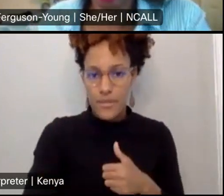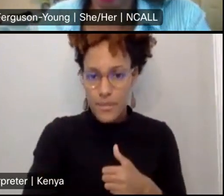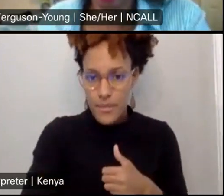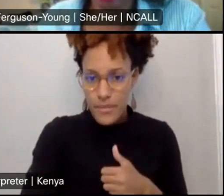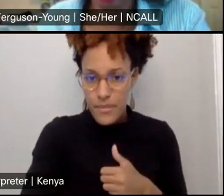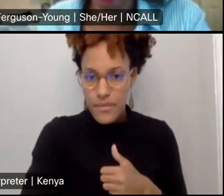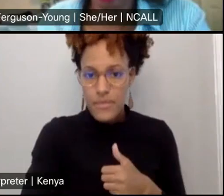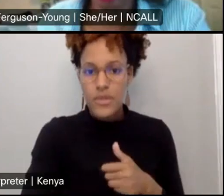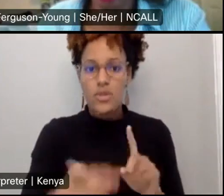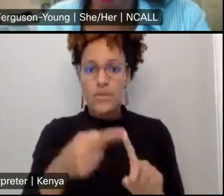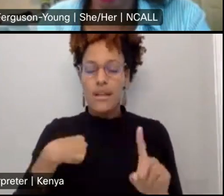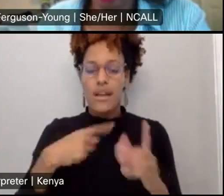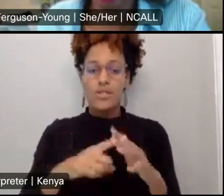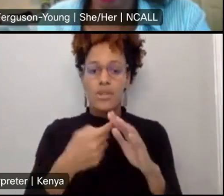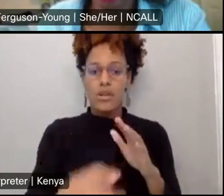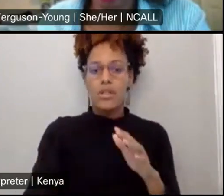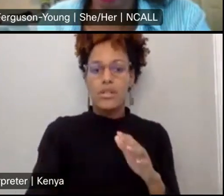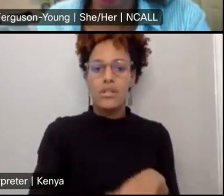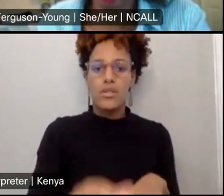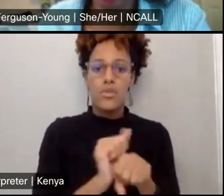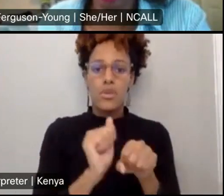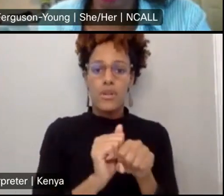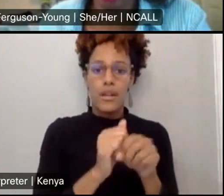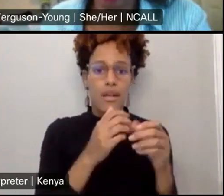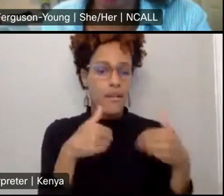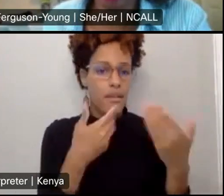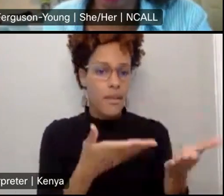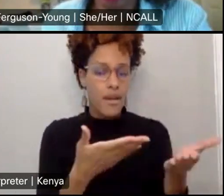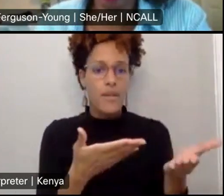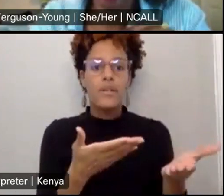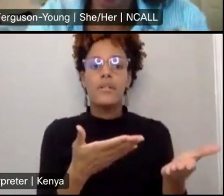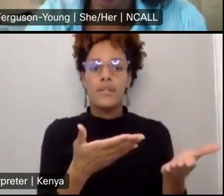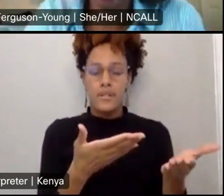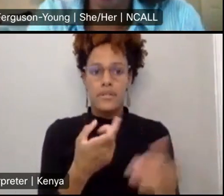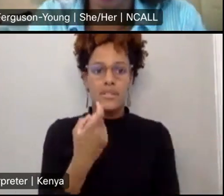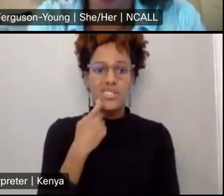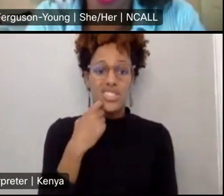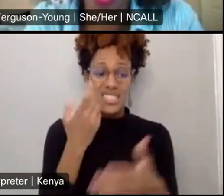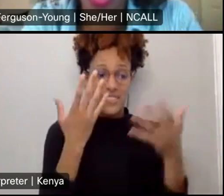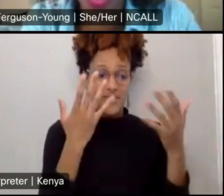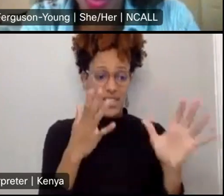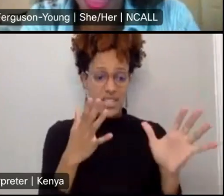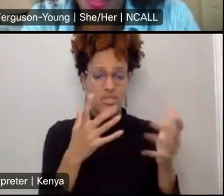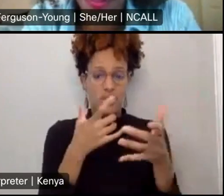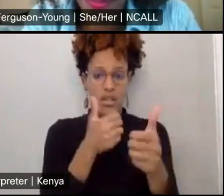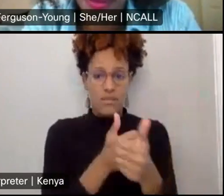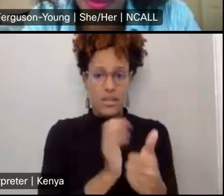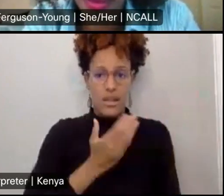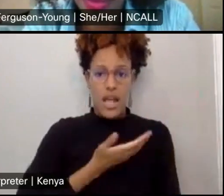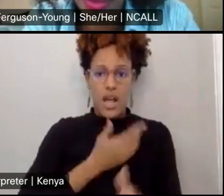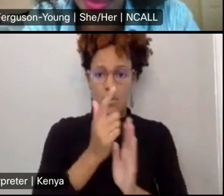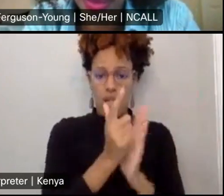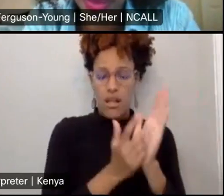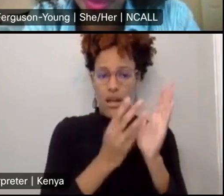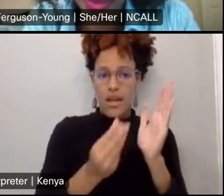when I began working there, they had just completed updating our law and order